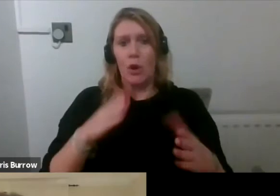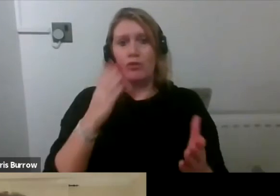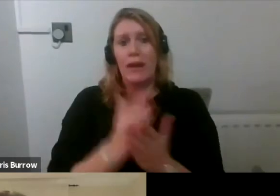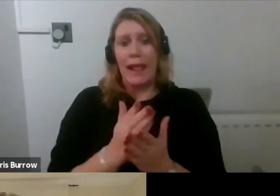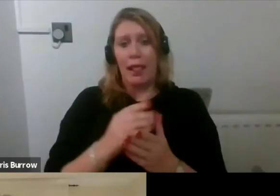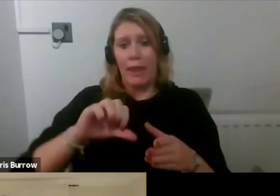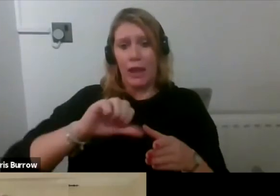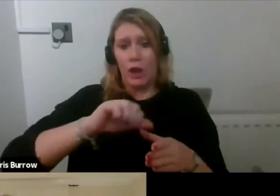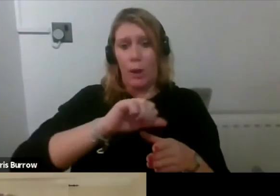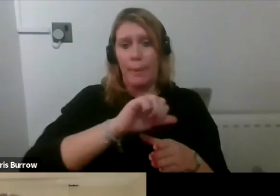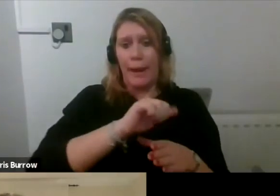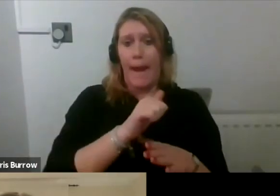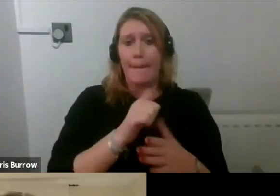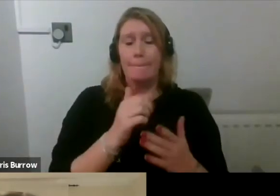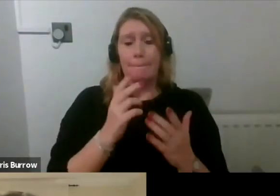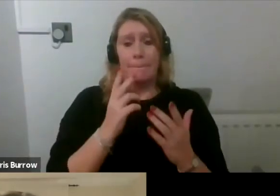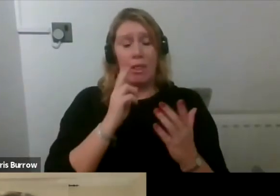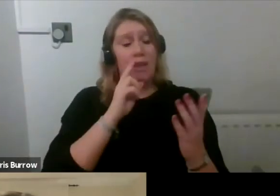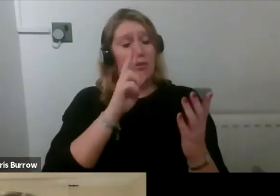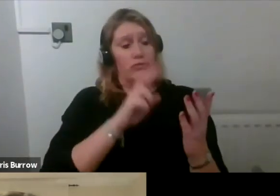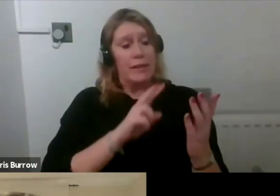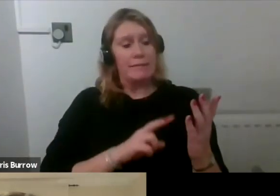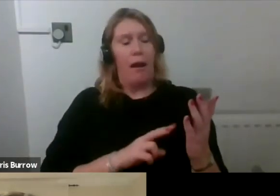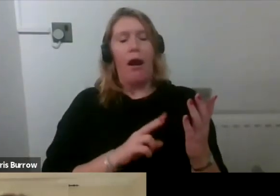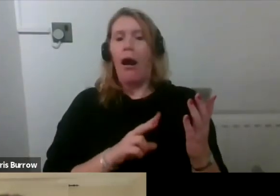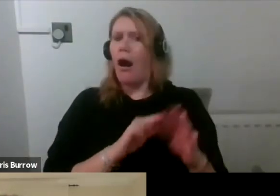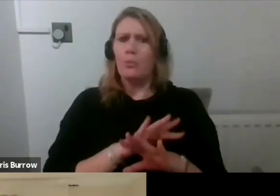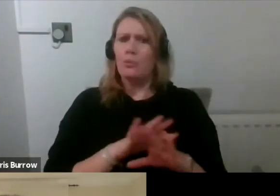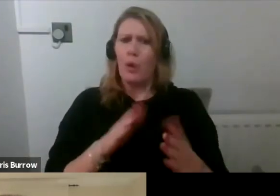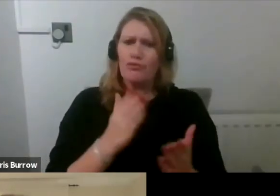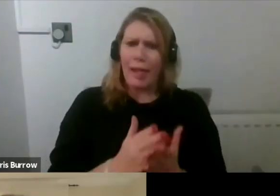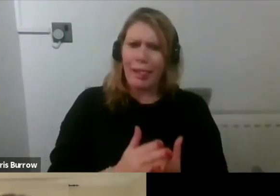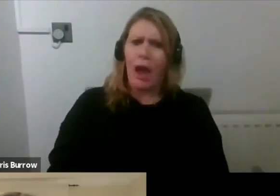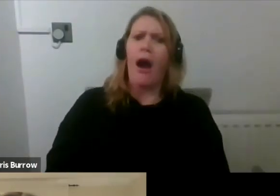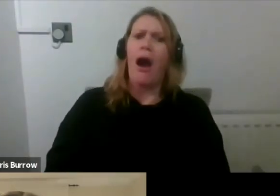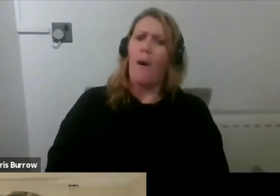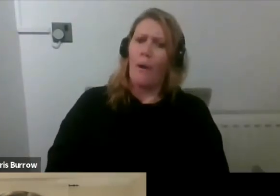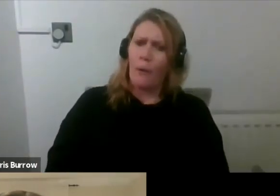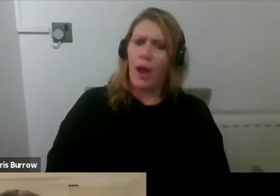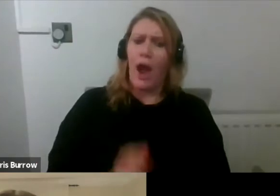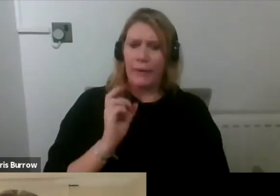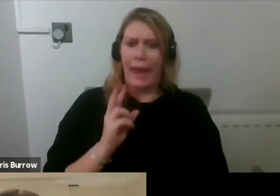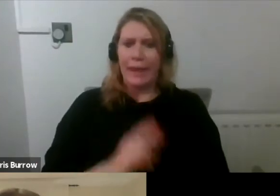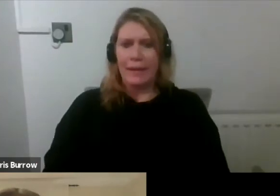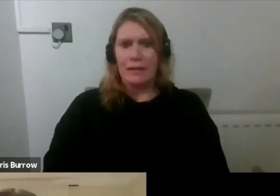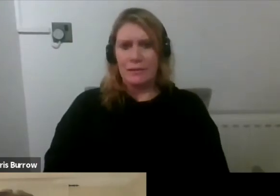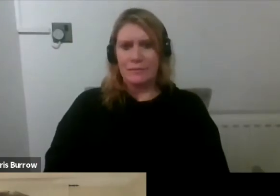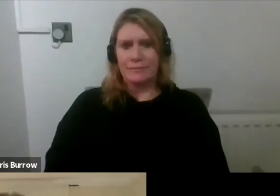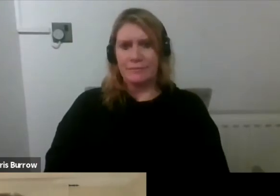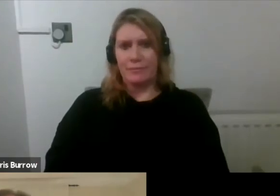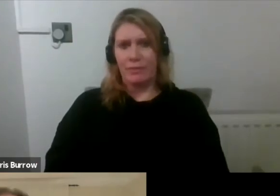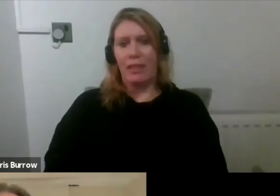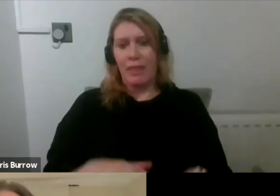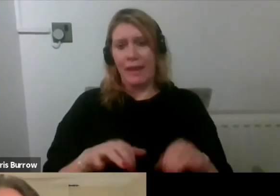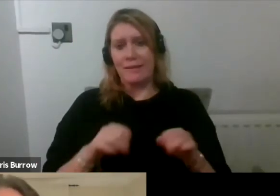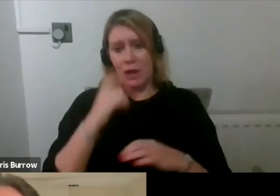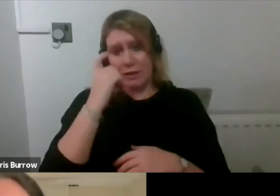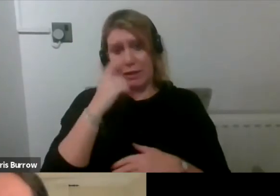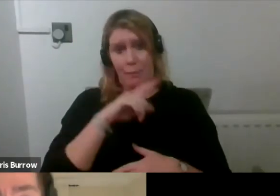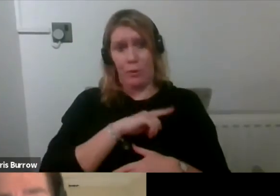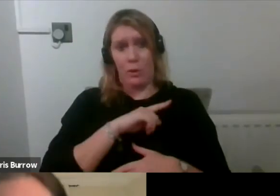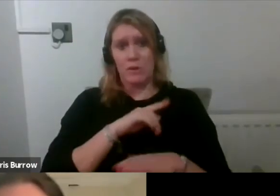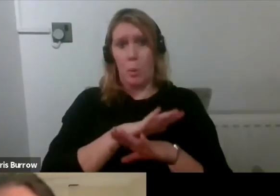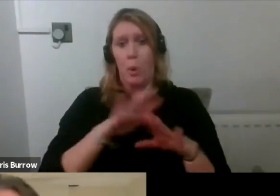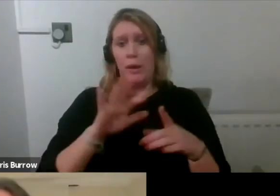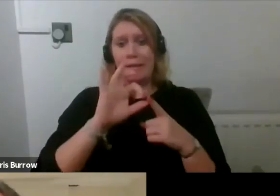it up and they take the envelope away with them, and say, oh, it's not real. Okay. And then they start to think about it, because otherwise, what's the point in